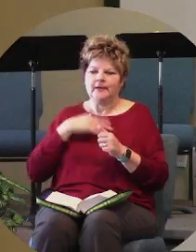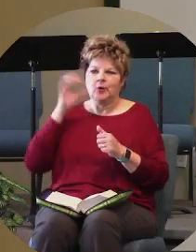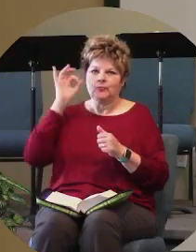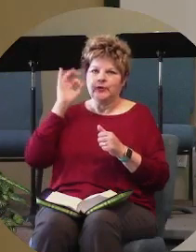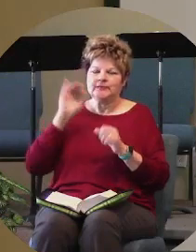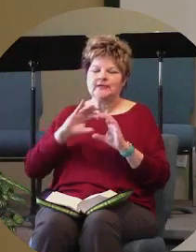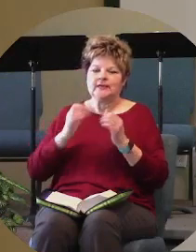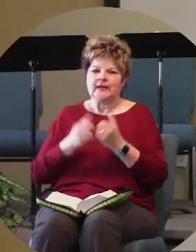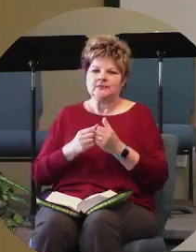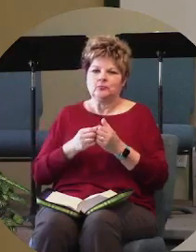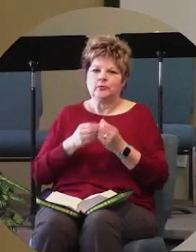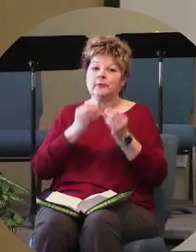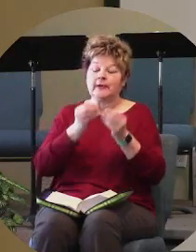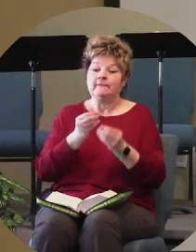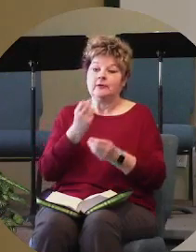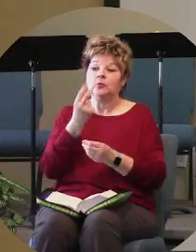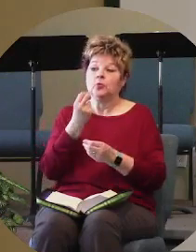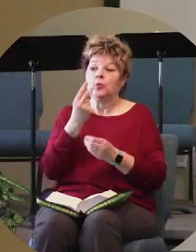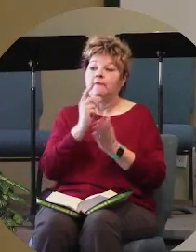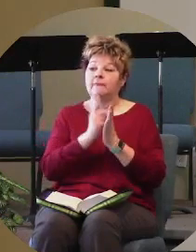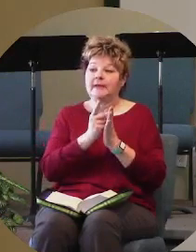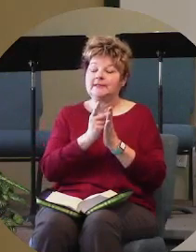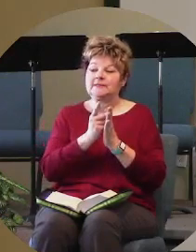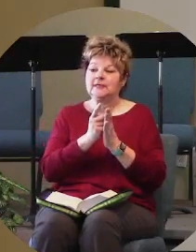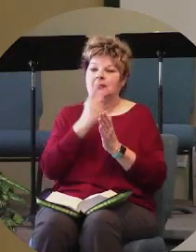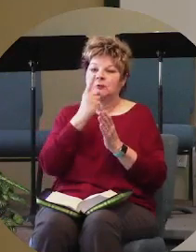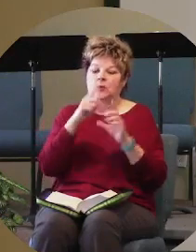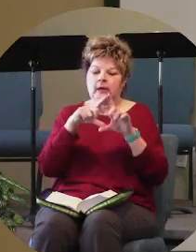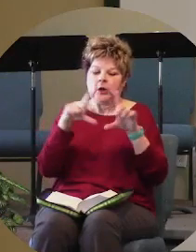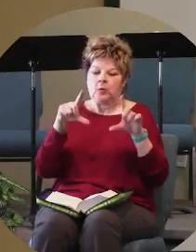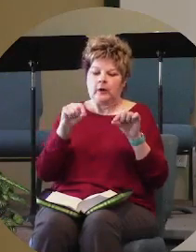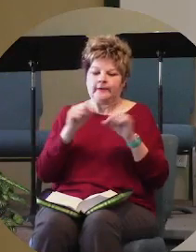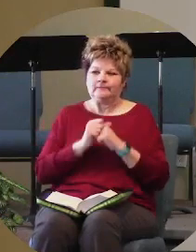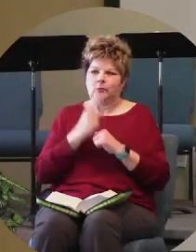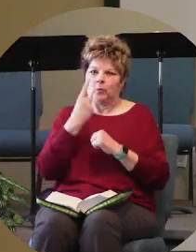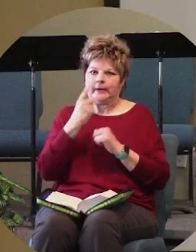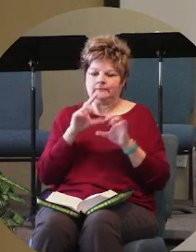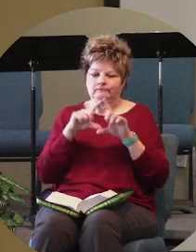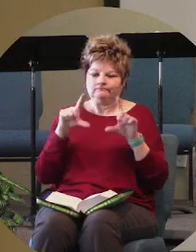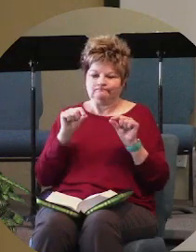were given 12 minutes and one note card.